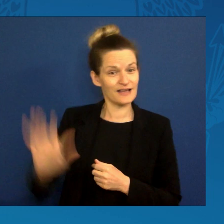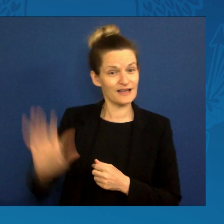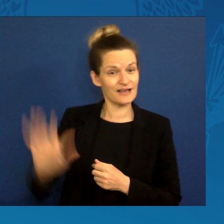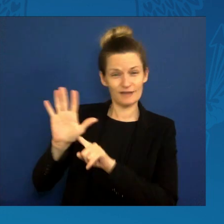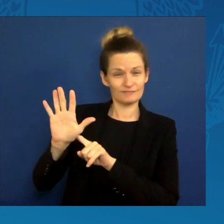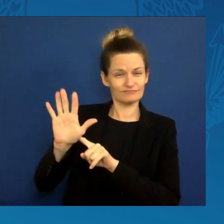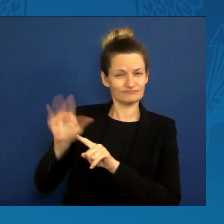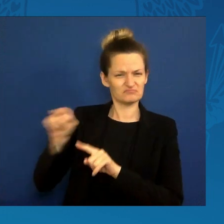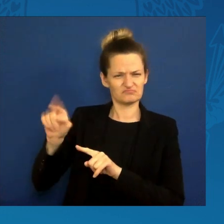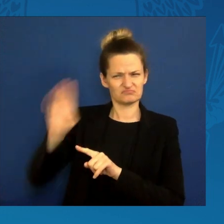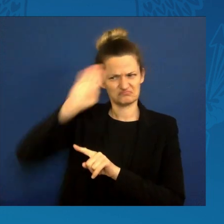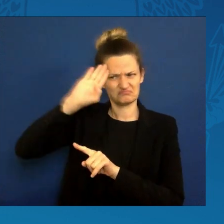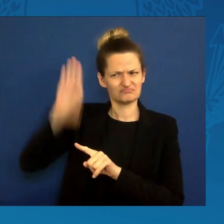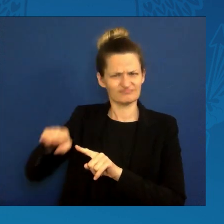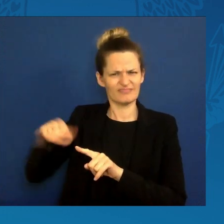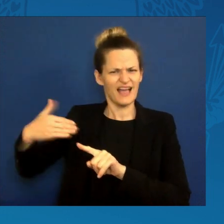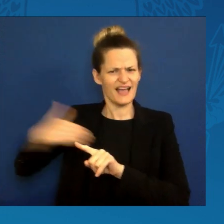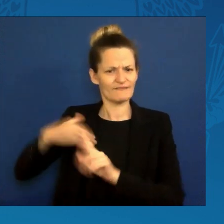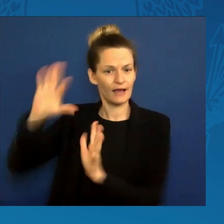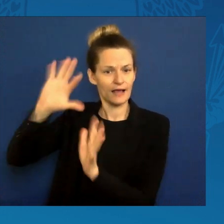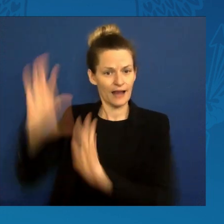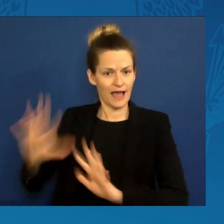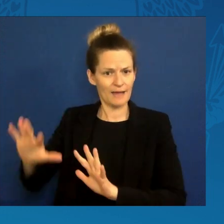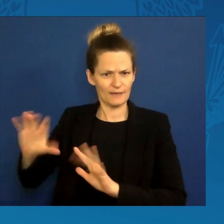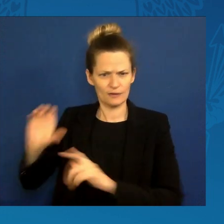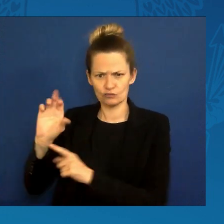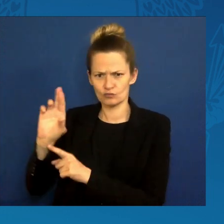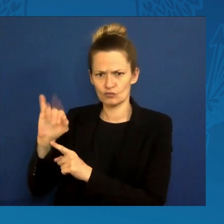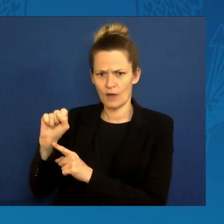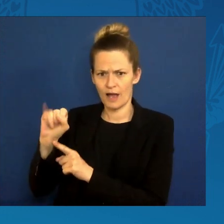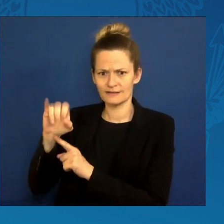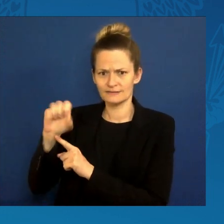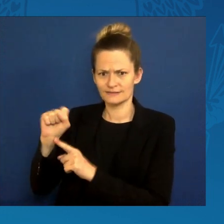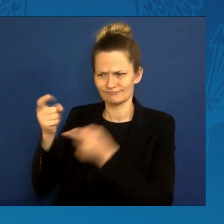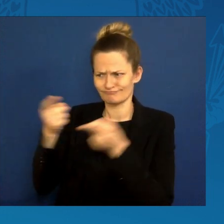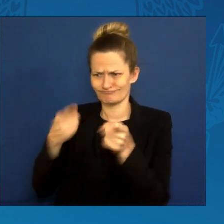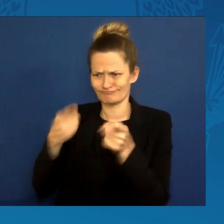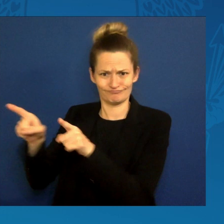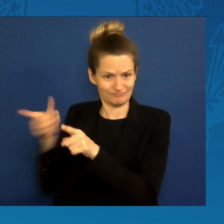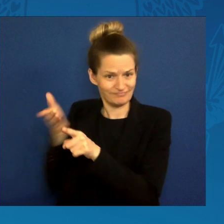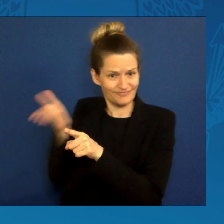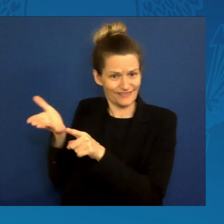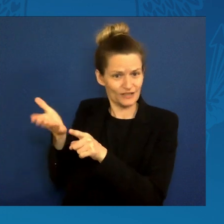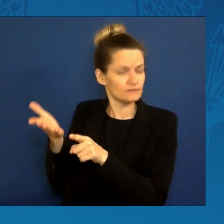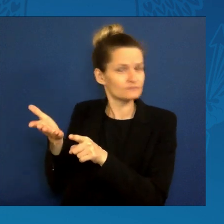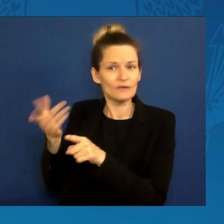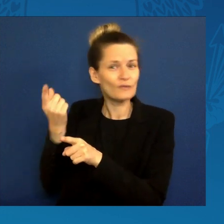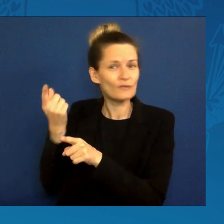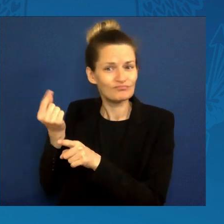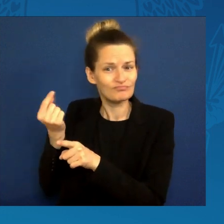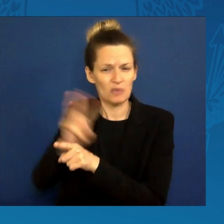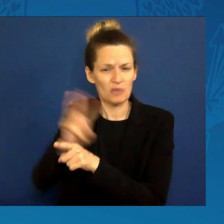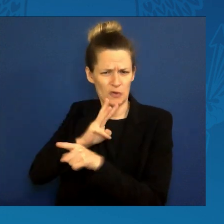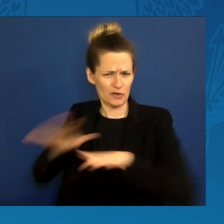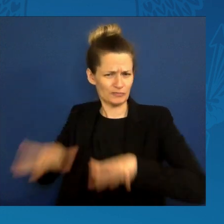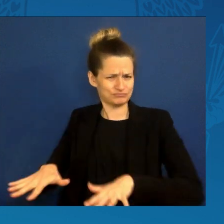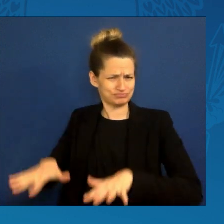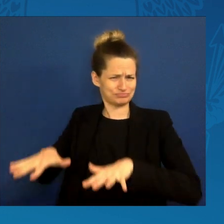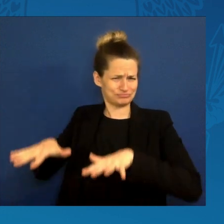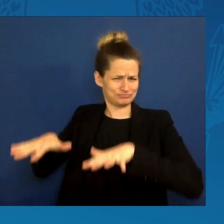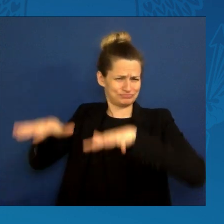sea levels, typhoons, floods, and drought. It costs lives and